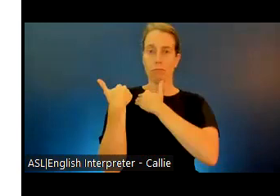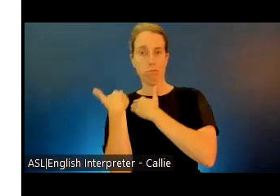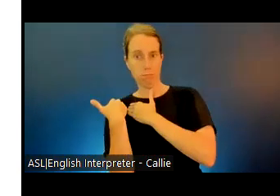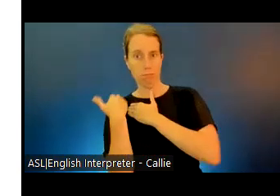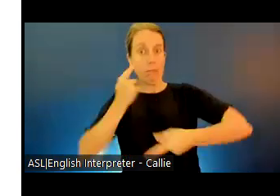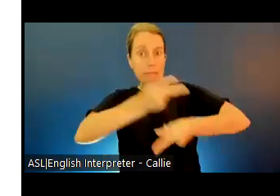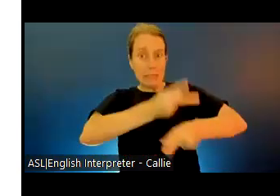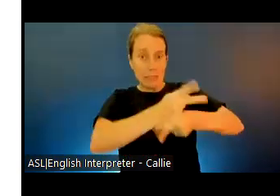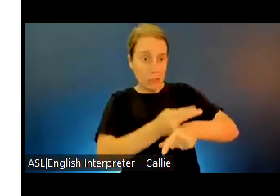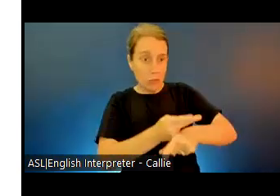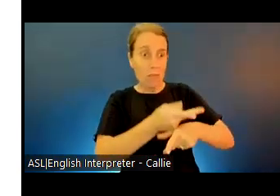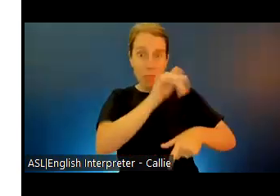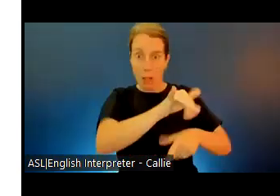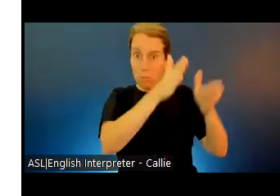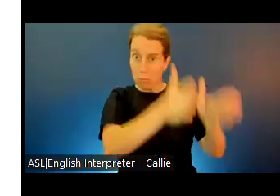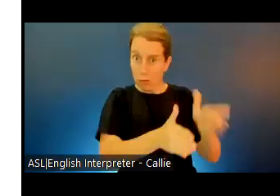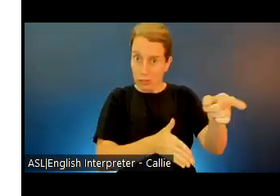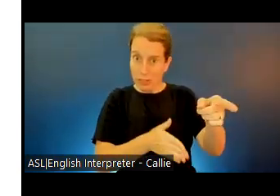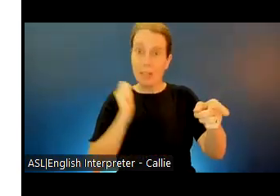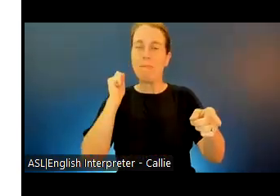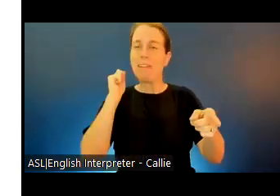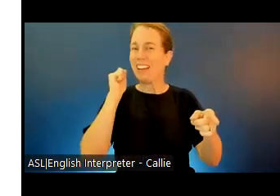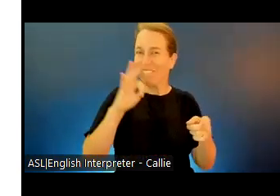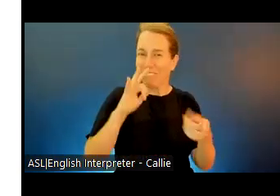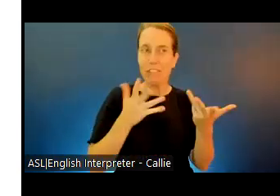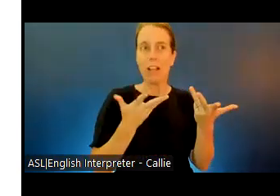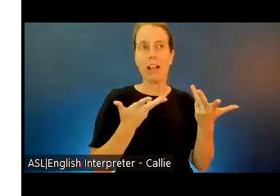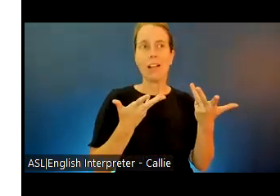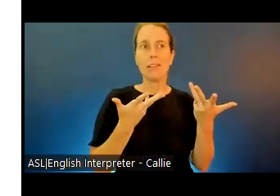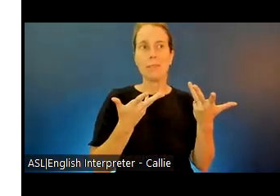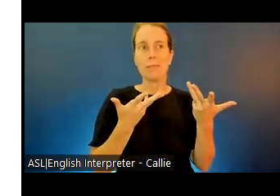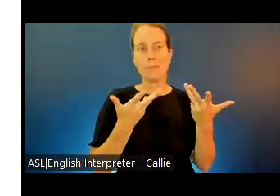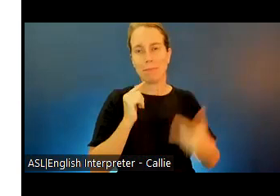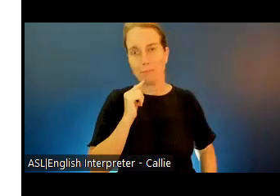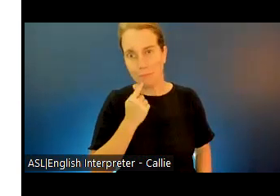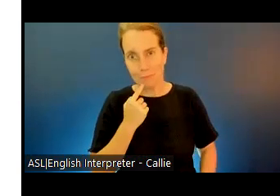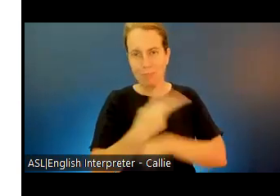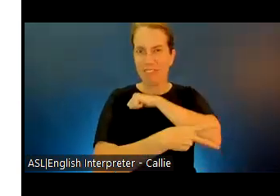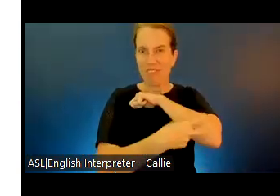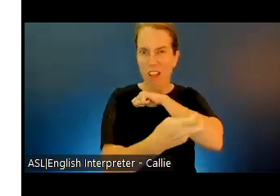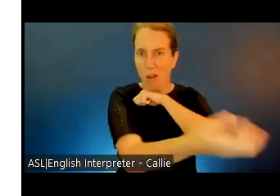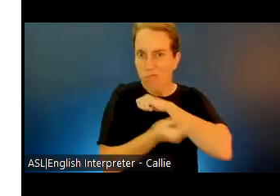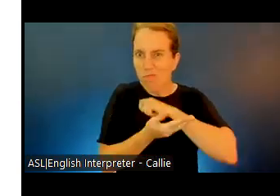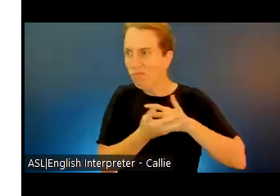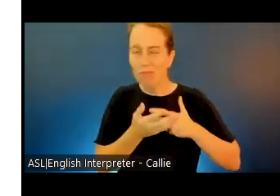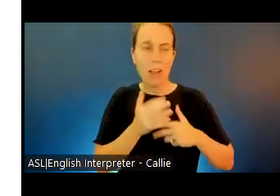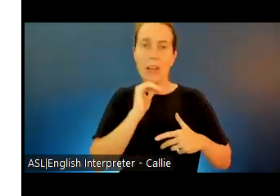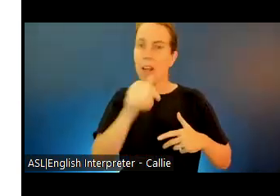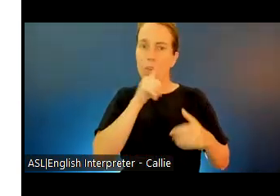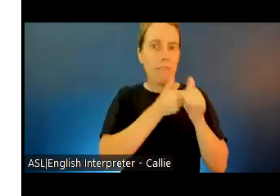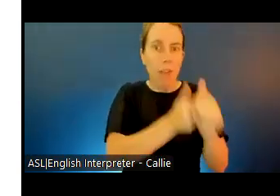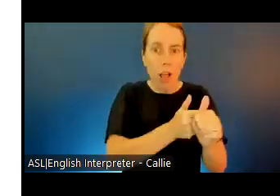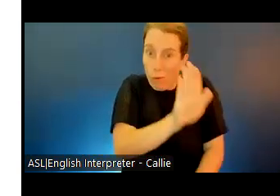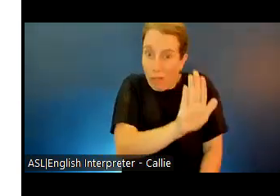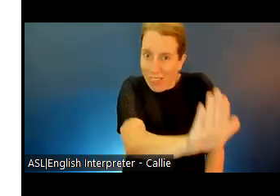person's best interests. And sometimes if it's, again, in egregious situations where they're clearly not acting on that person's best interest,